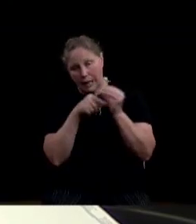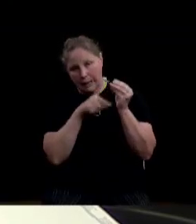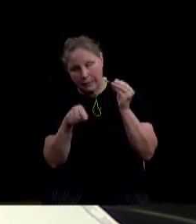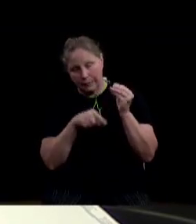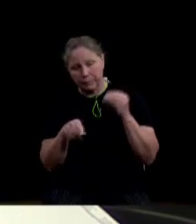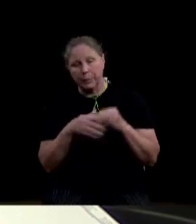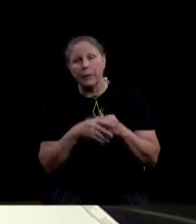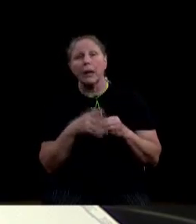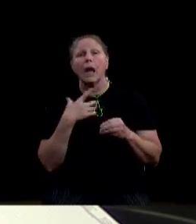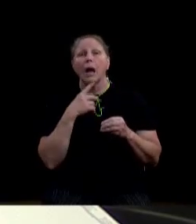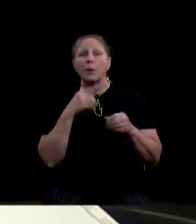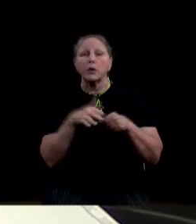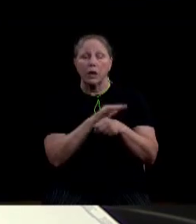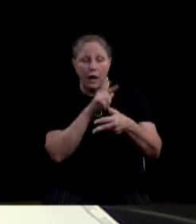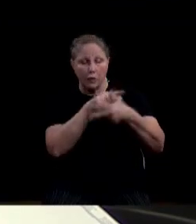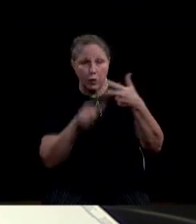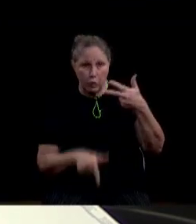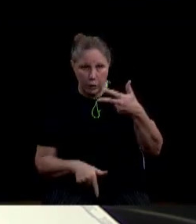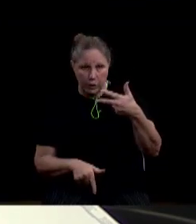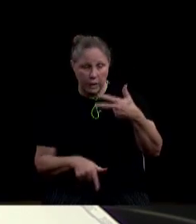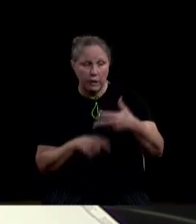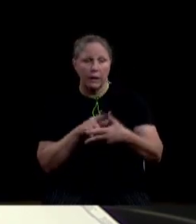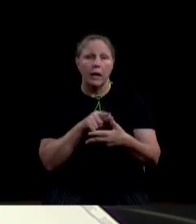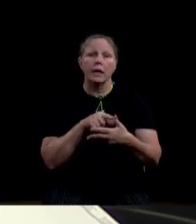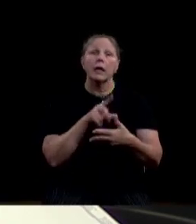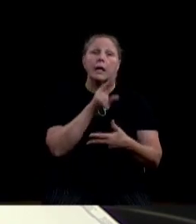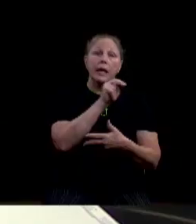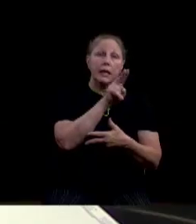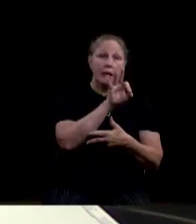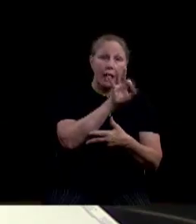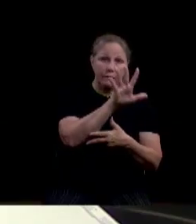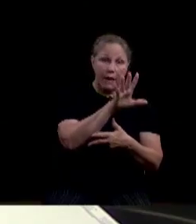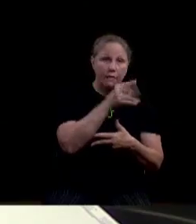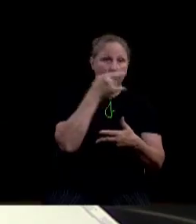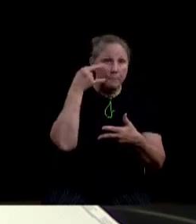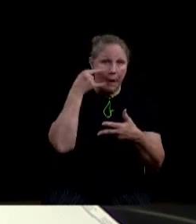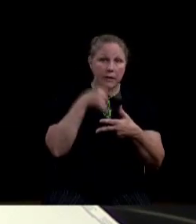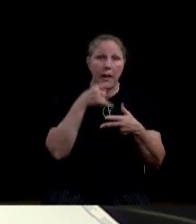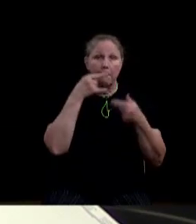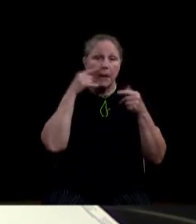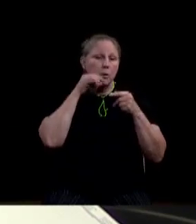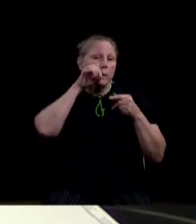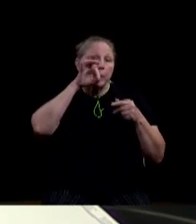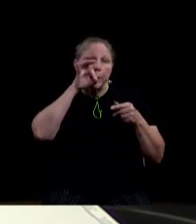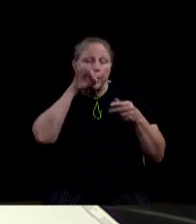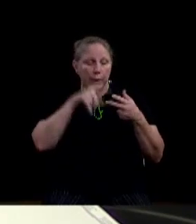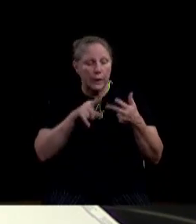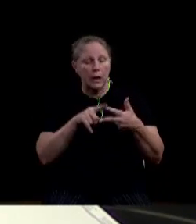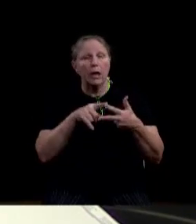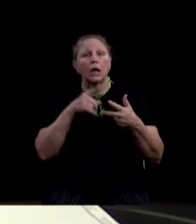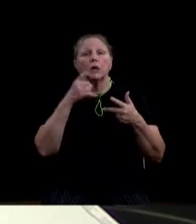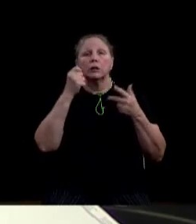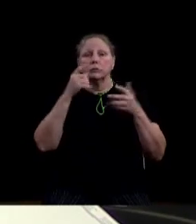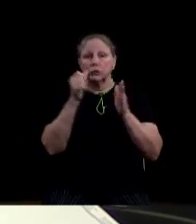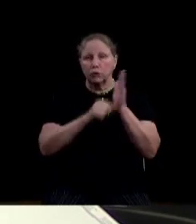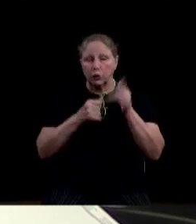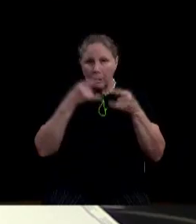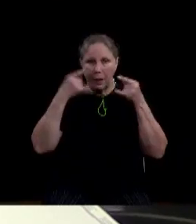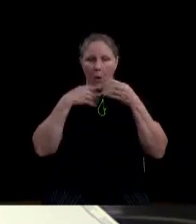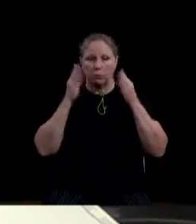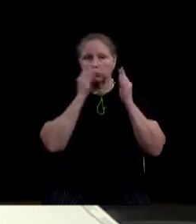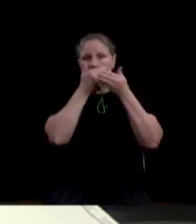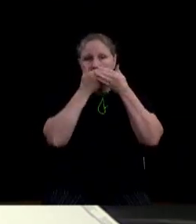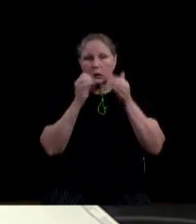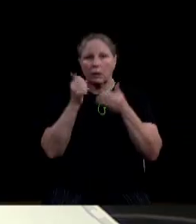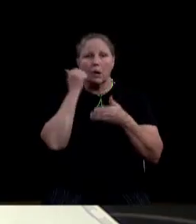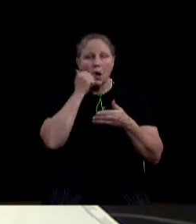N95 mask and masks with exhale ports, surgical mask, filter or cloth mask. N95 masks are designed